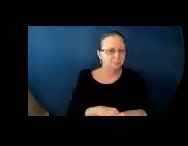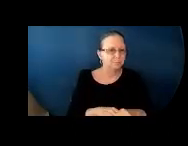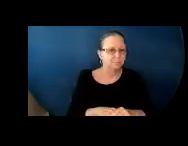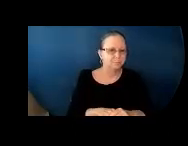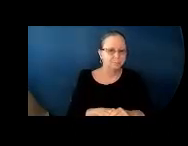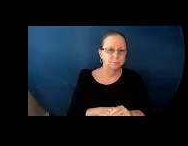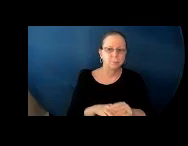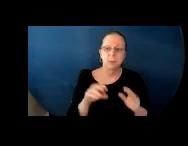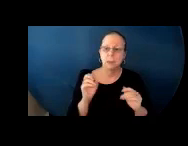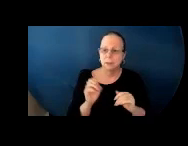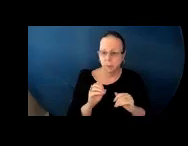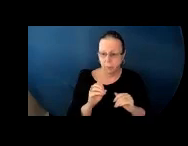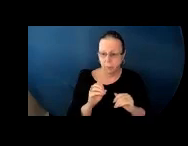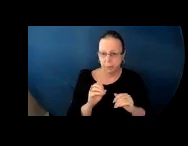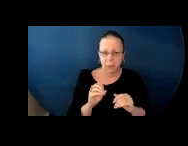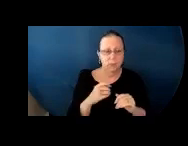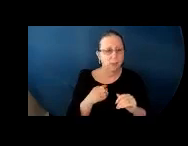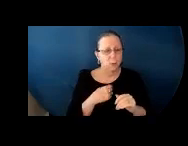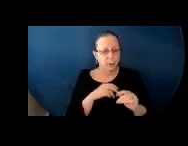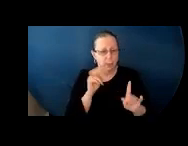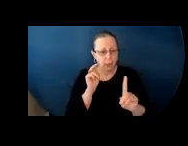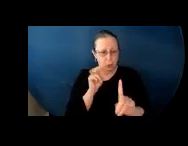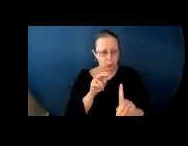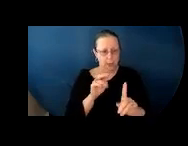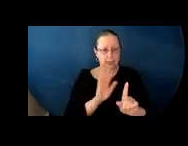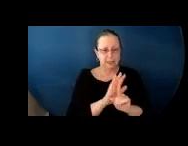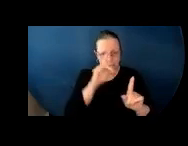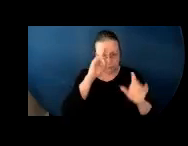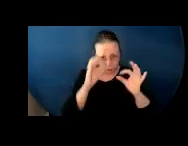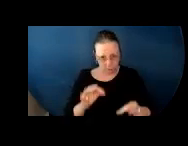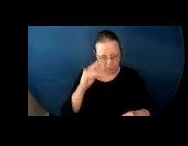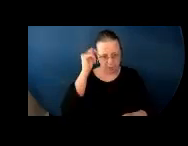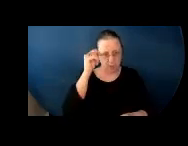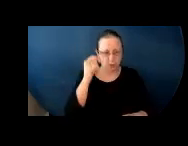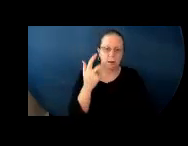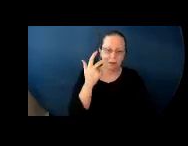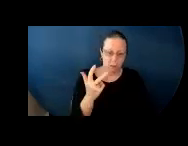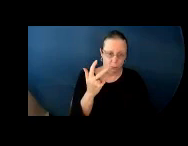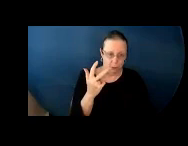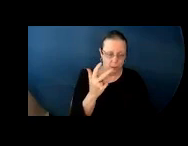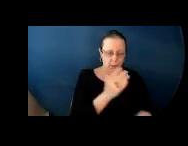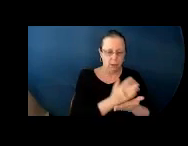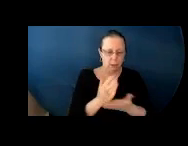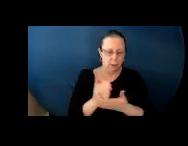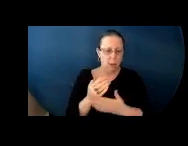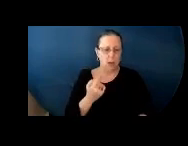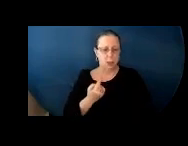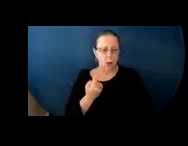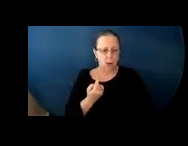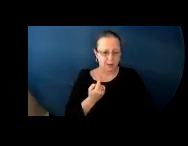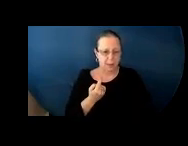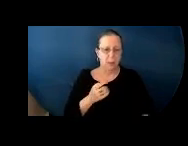And so we look at self-determination theory, which has 3 components we're going to talk about: autonomy, competence,